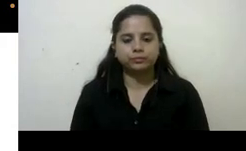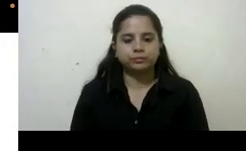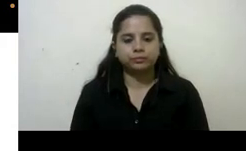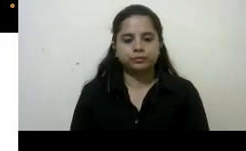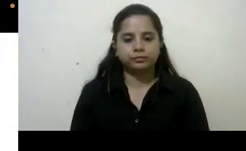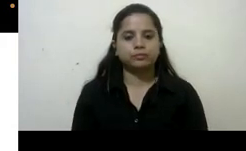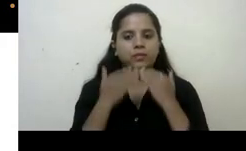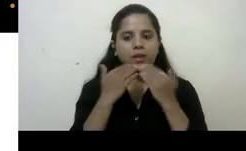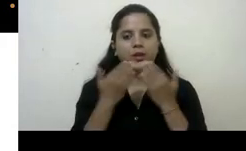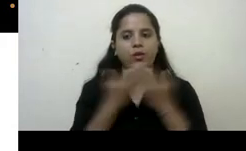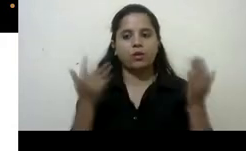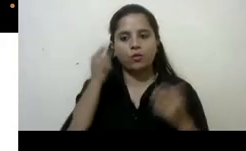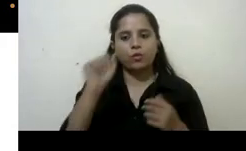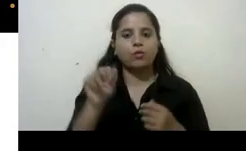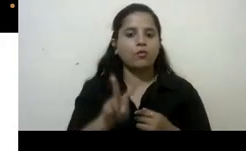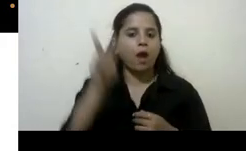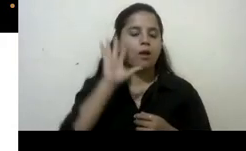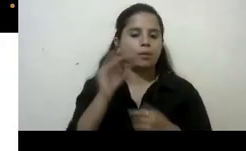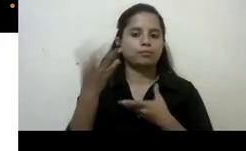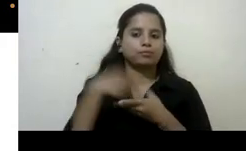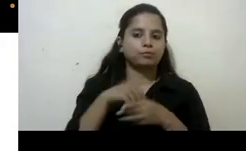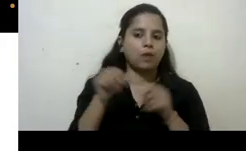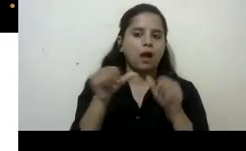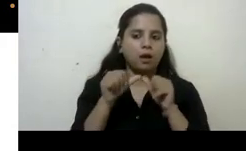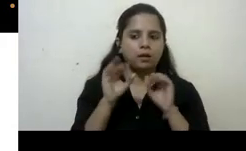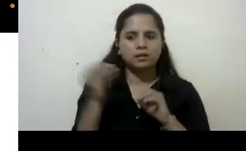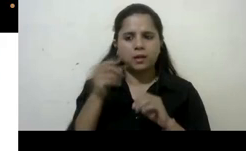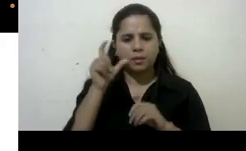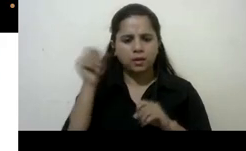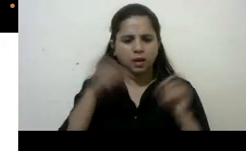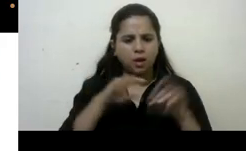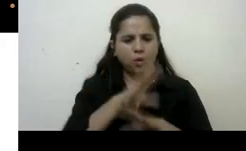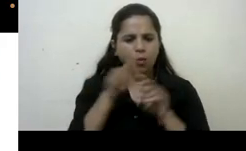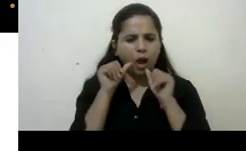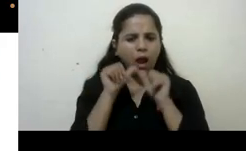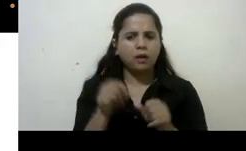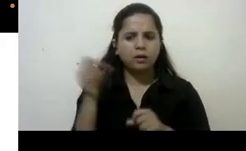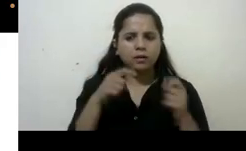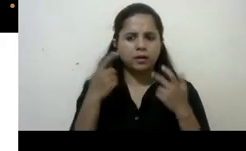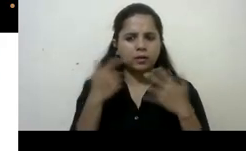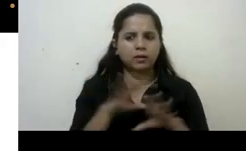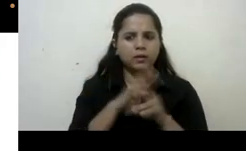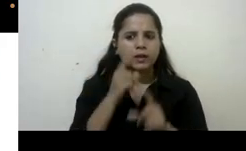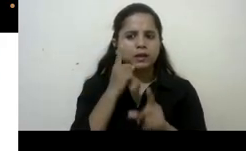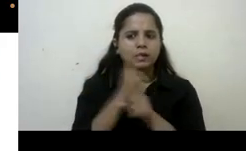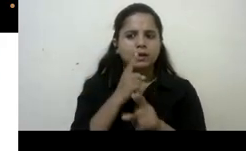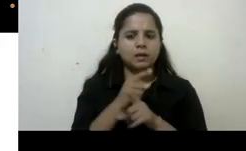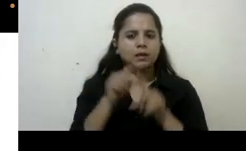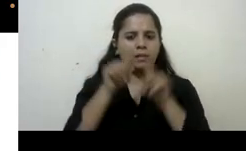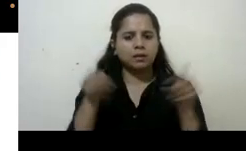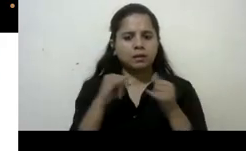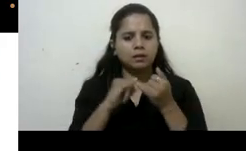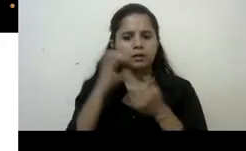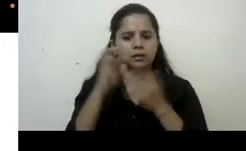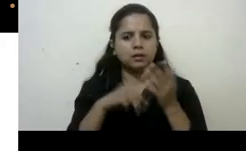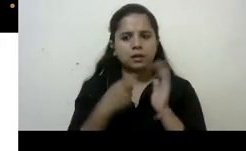Thank you all for your valuable inputs. Someone has typed all the answers with the teacher scenario as well. iPhone.